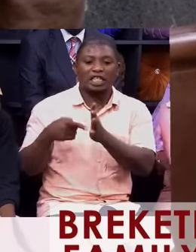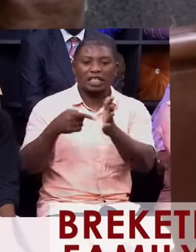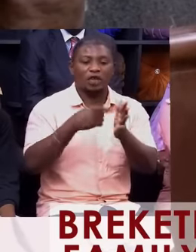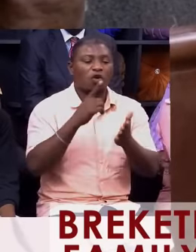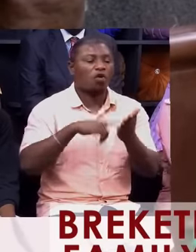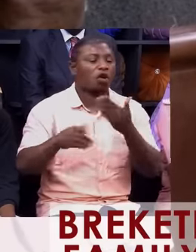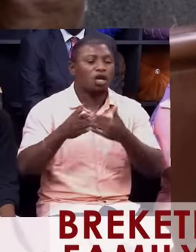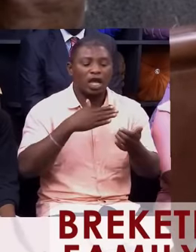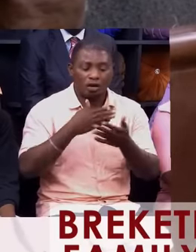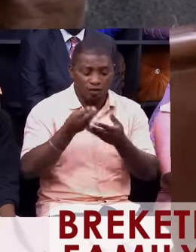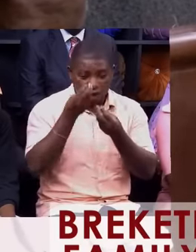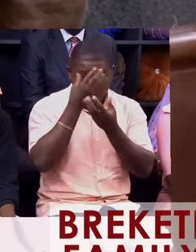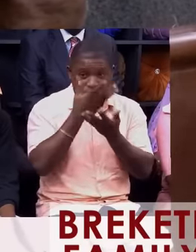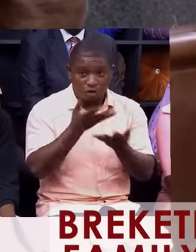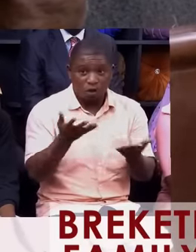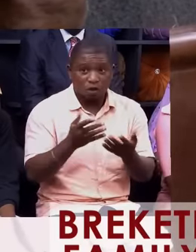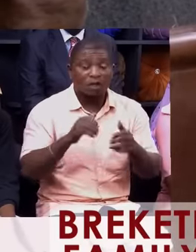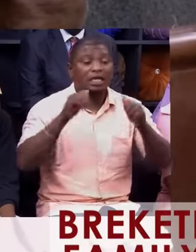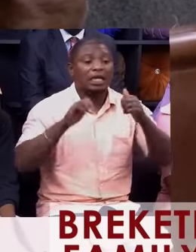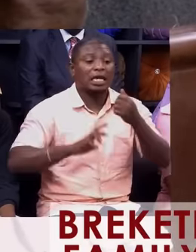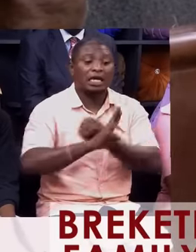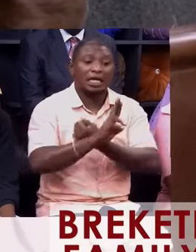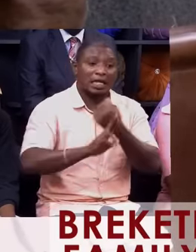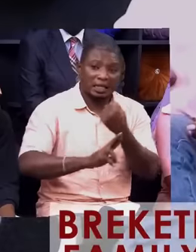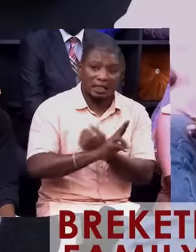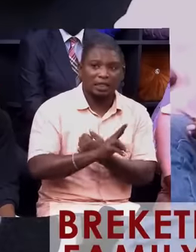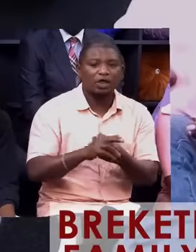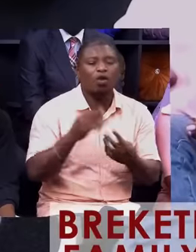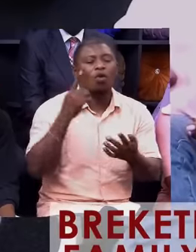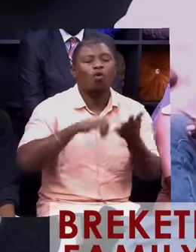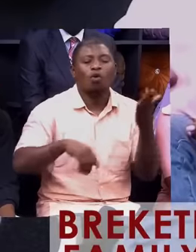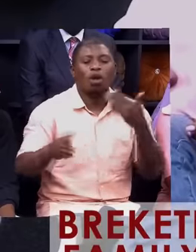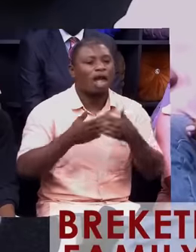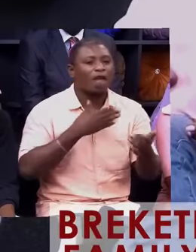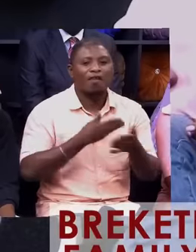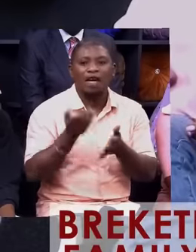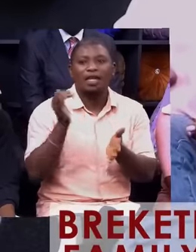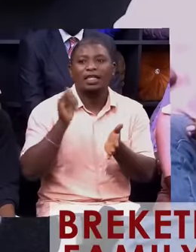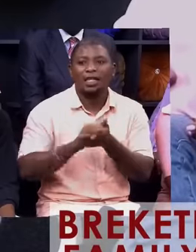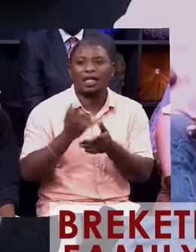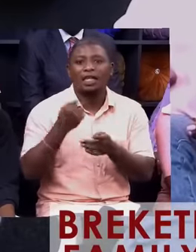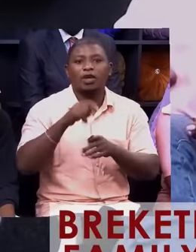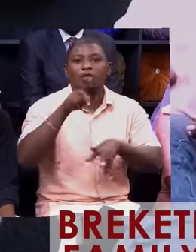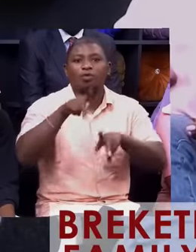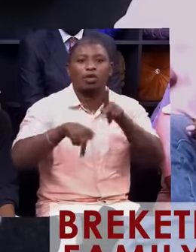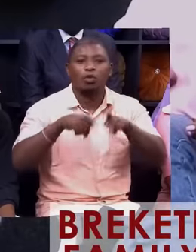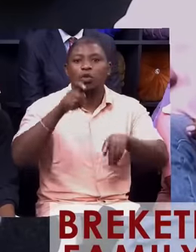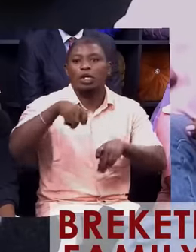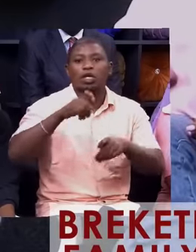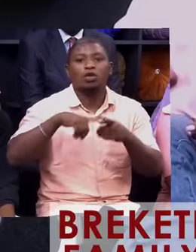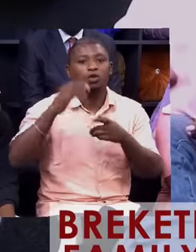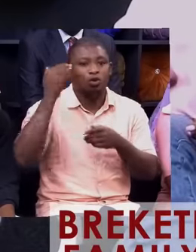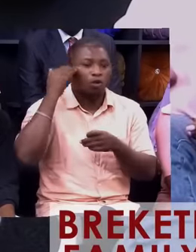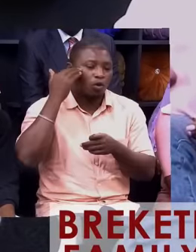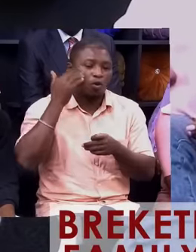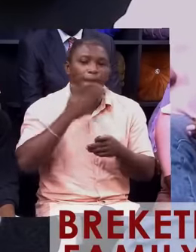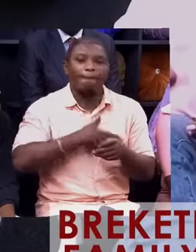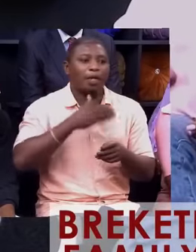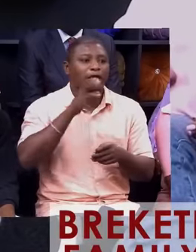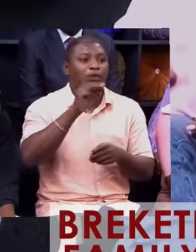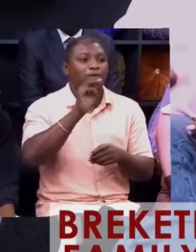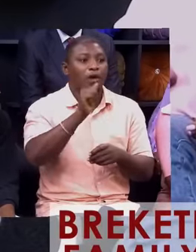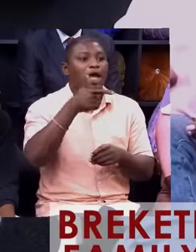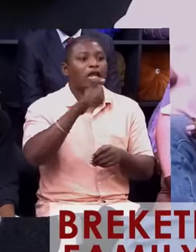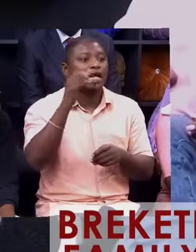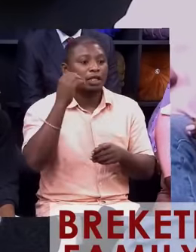information potential risks adverse effect whatever that the people needs to know please ma let's ensure that we